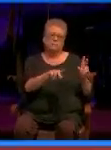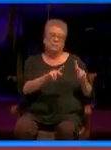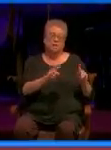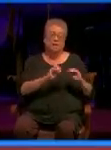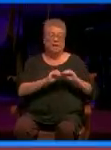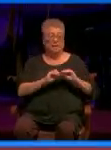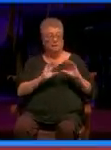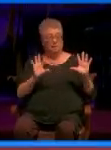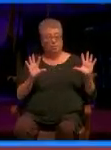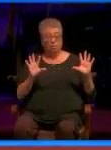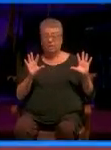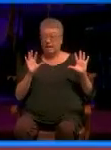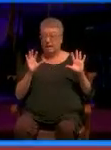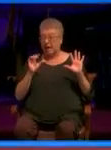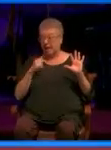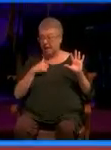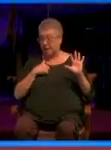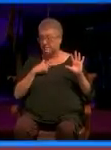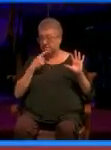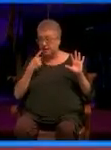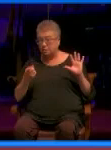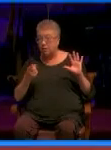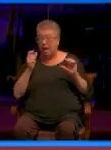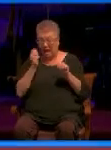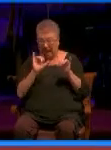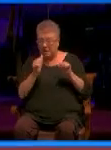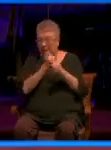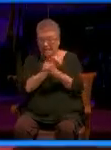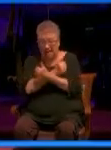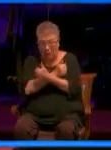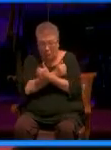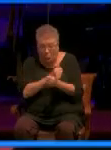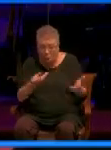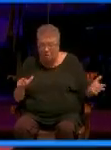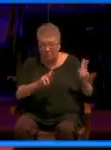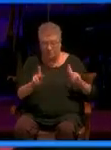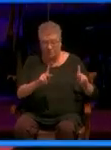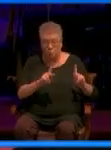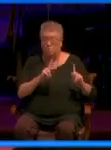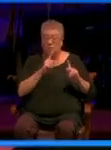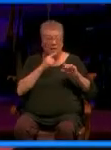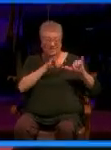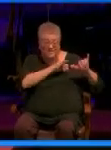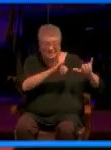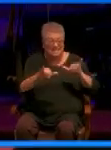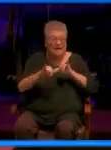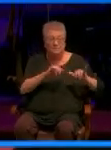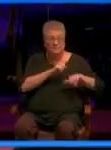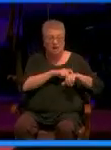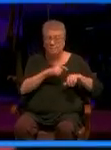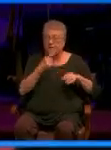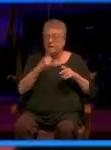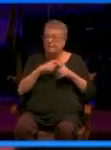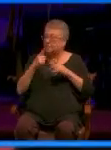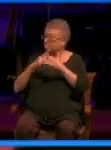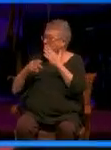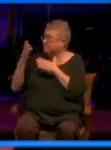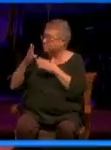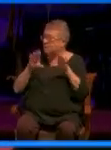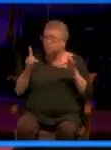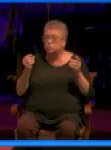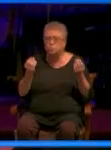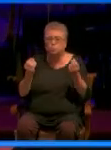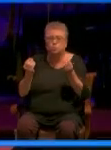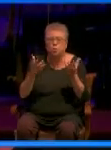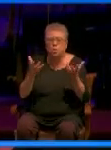hear the humor in my voice. I'm like every one of them, and sometimes all at once. And yet, what does God do?